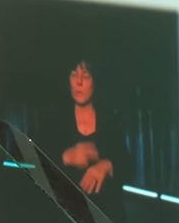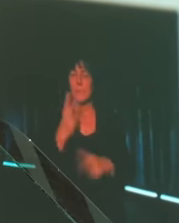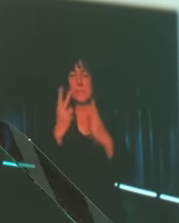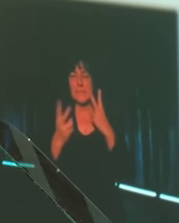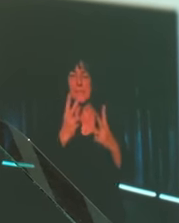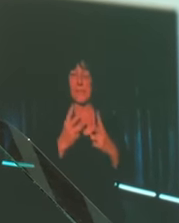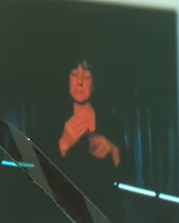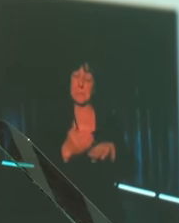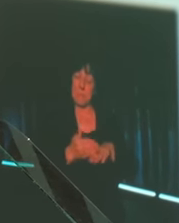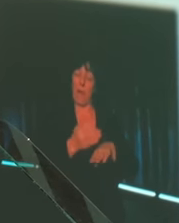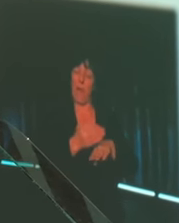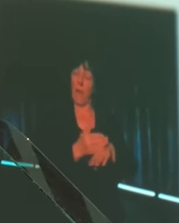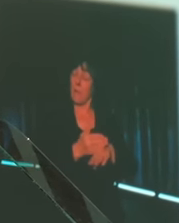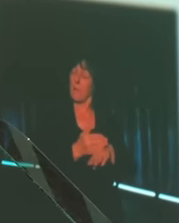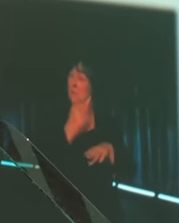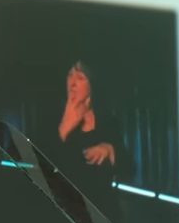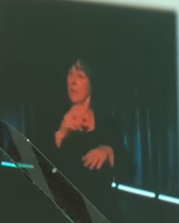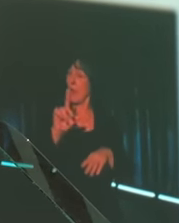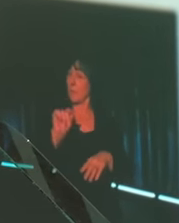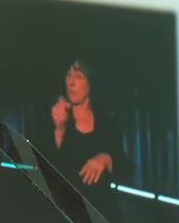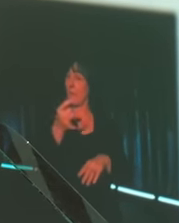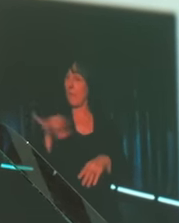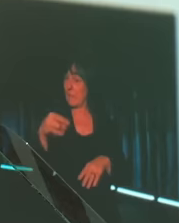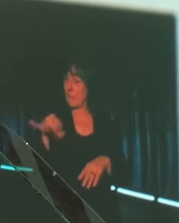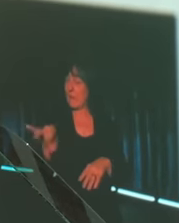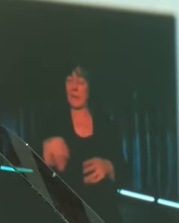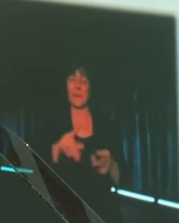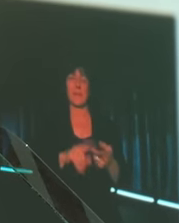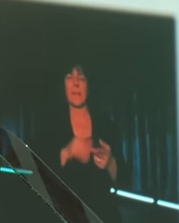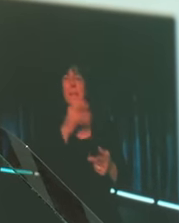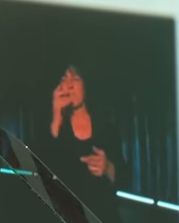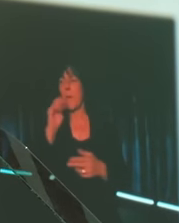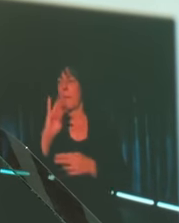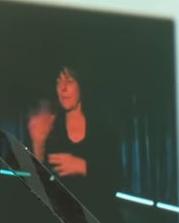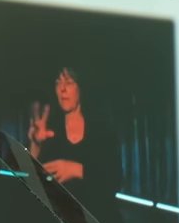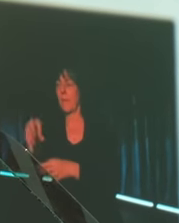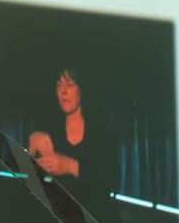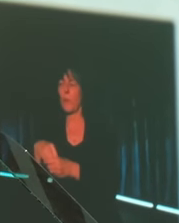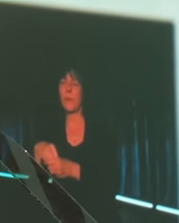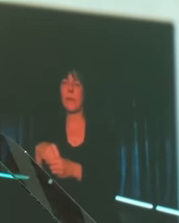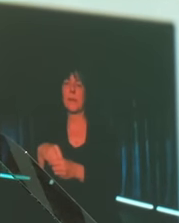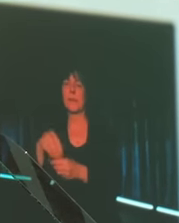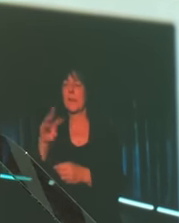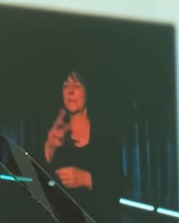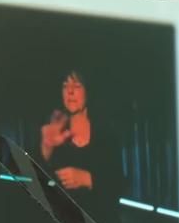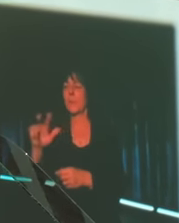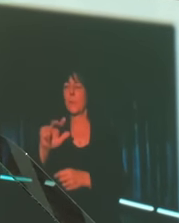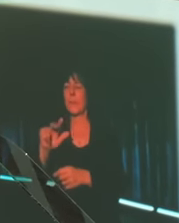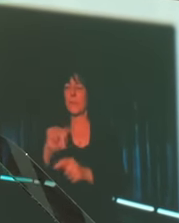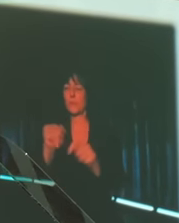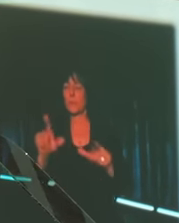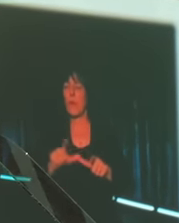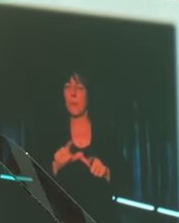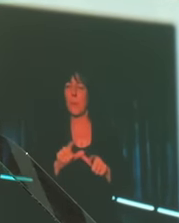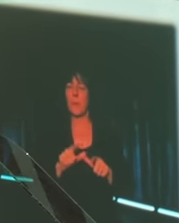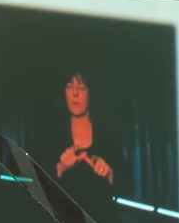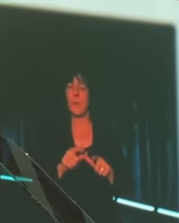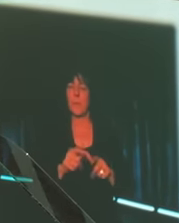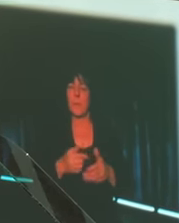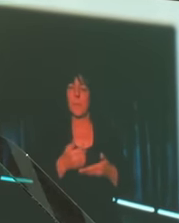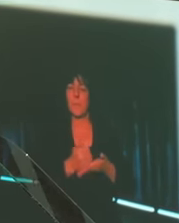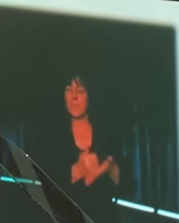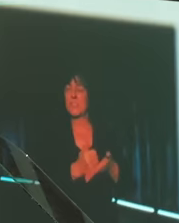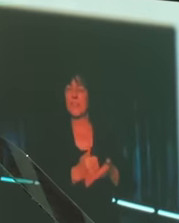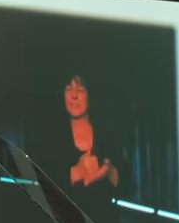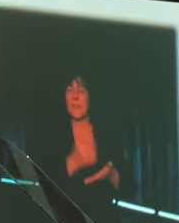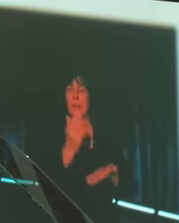some progress. We saw some in 2018. The Farm Bill included 63 tribal provisions that help alleviate some